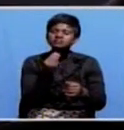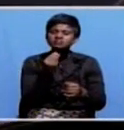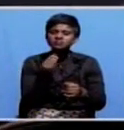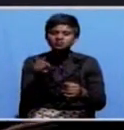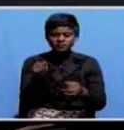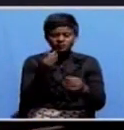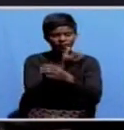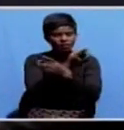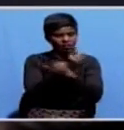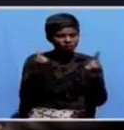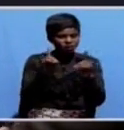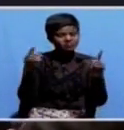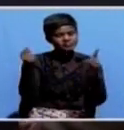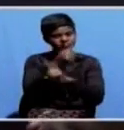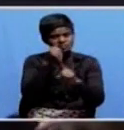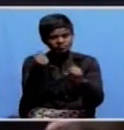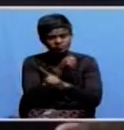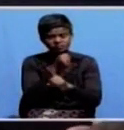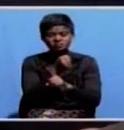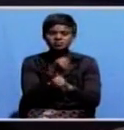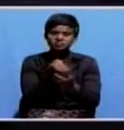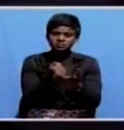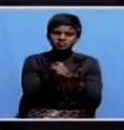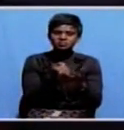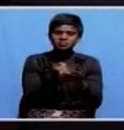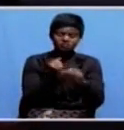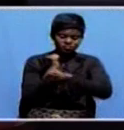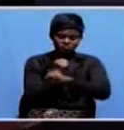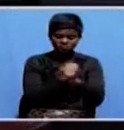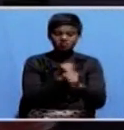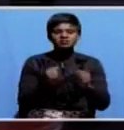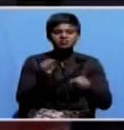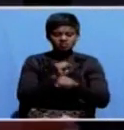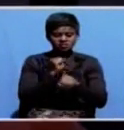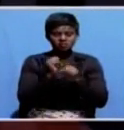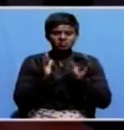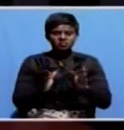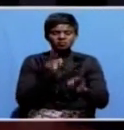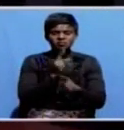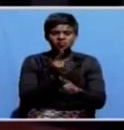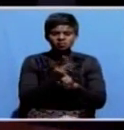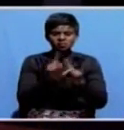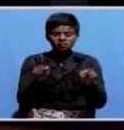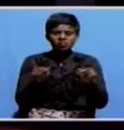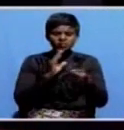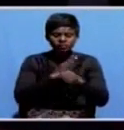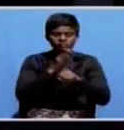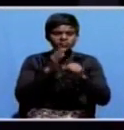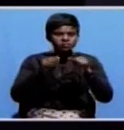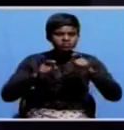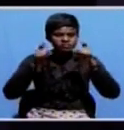democracy. And of course, a defender of workers' rights. That's where he came from. But as he assumed the